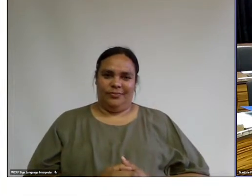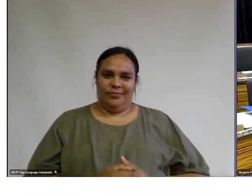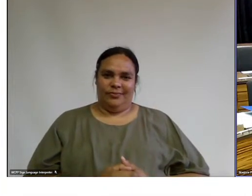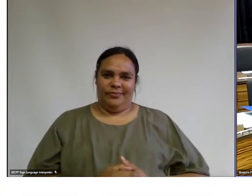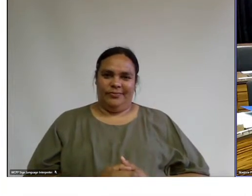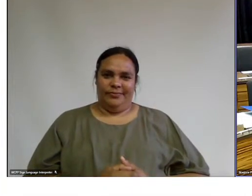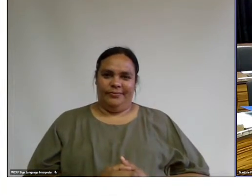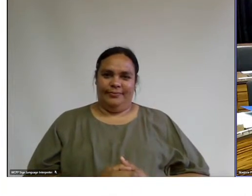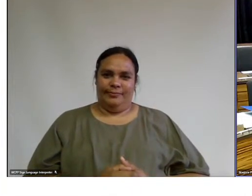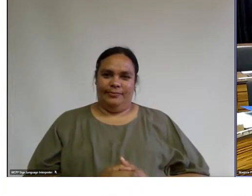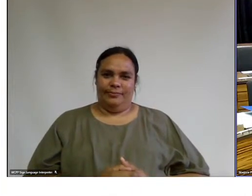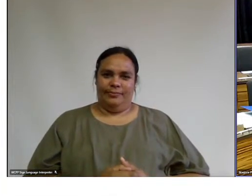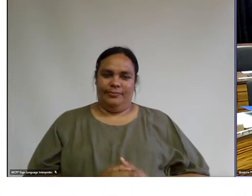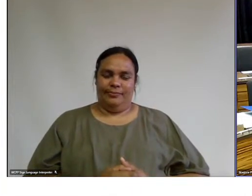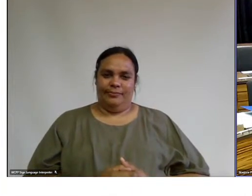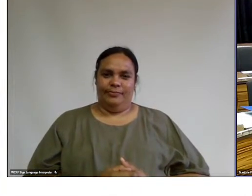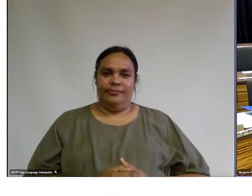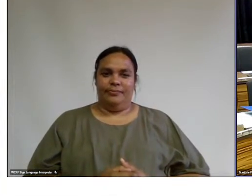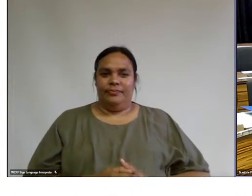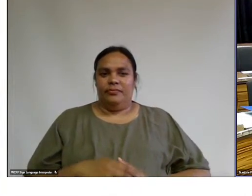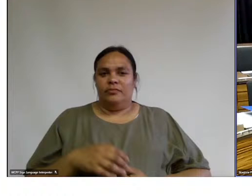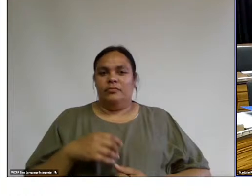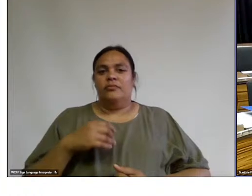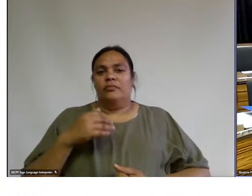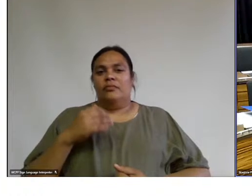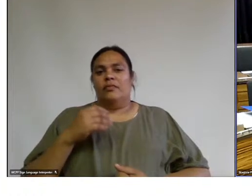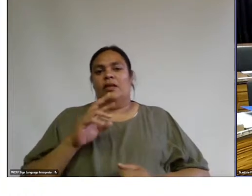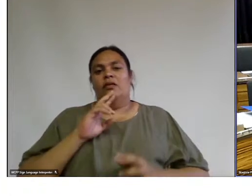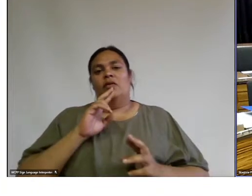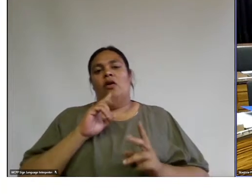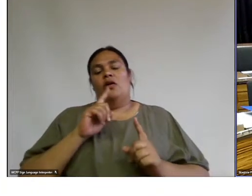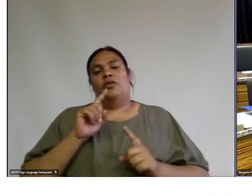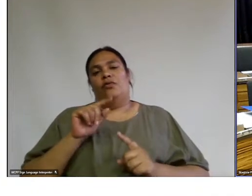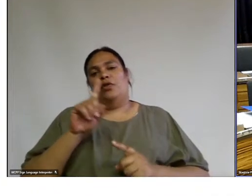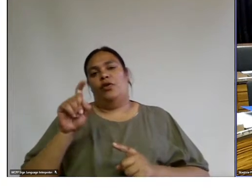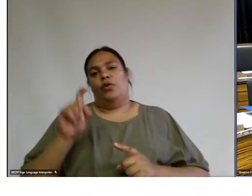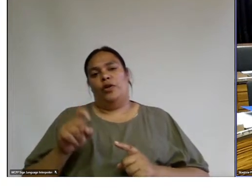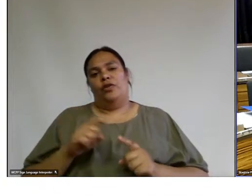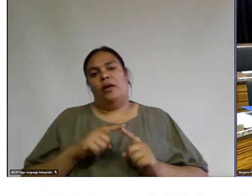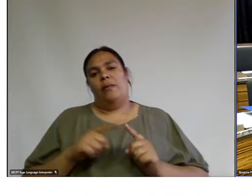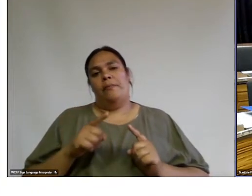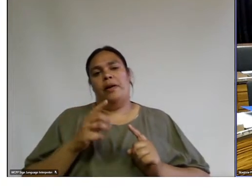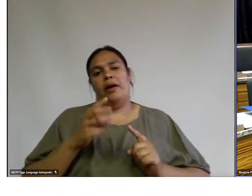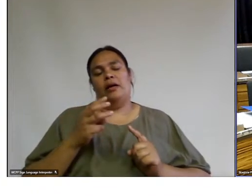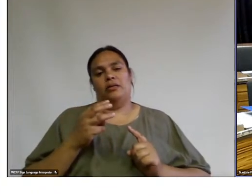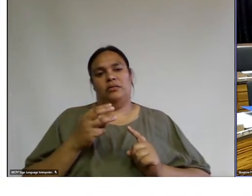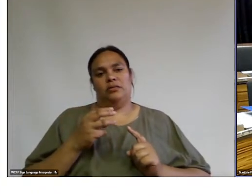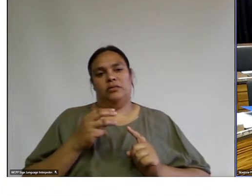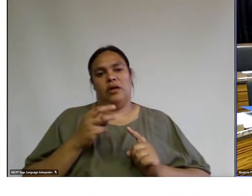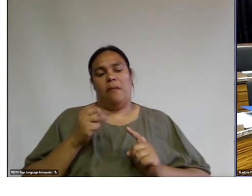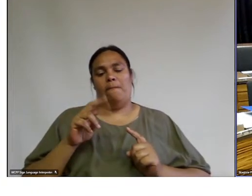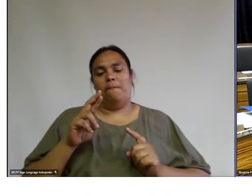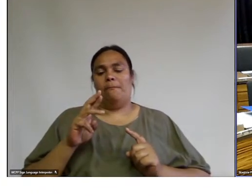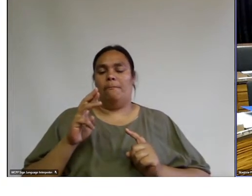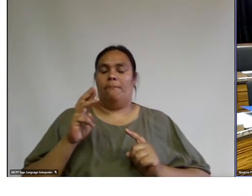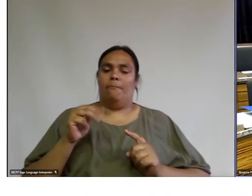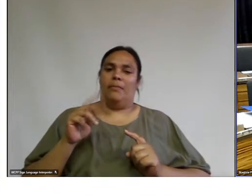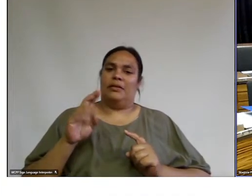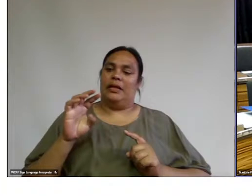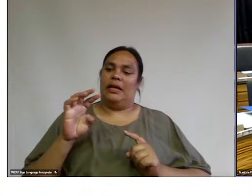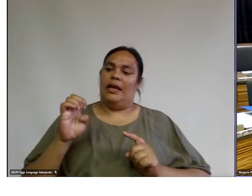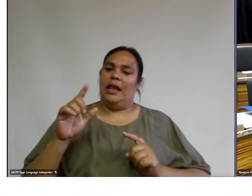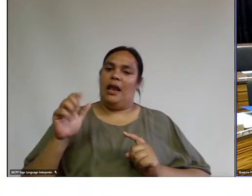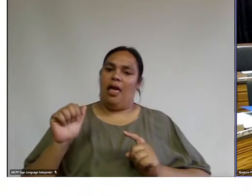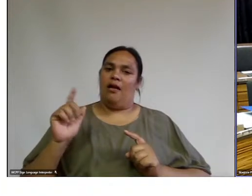Thank you. We're going to try and share the responses to the answers. Mr. Gila will take the bulk of the answers, and we will follow